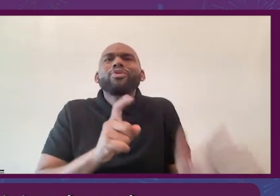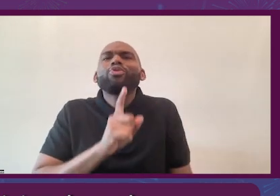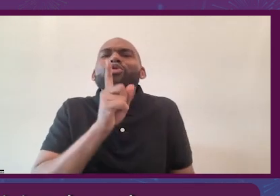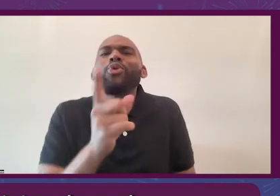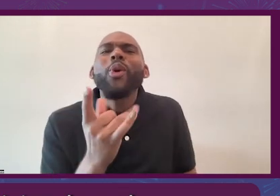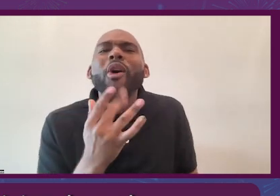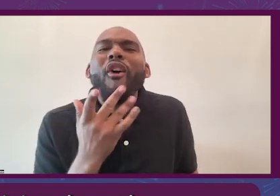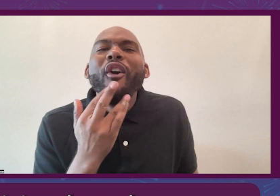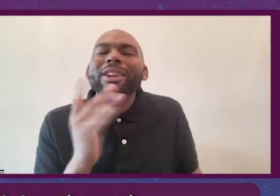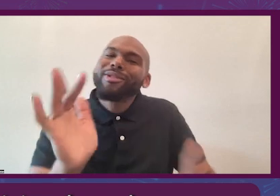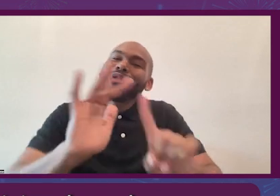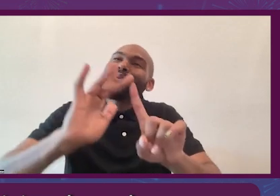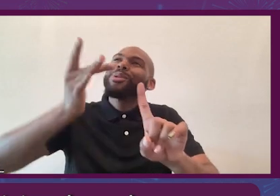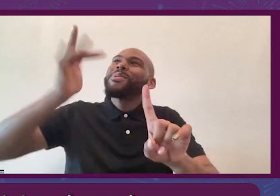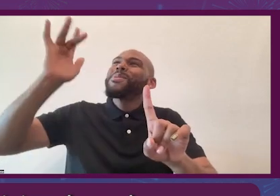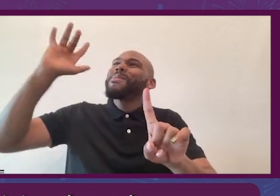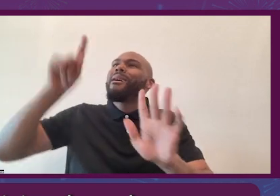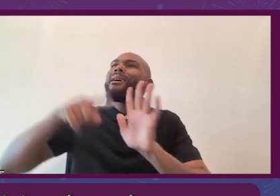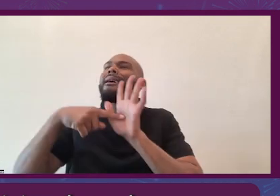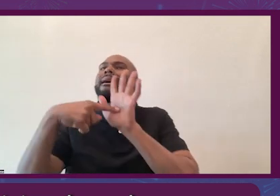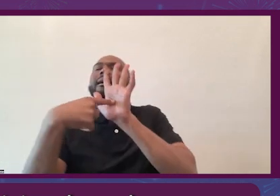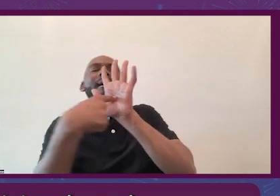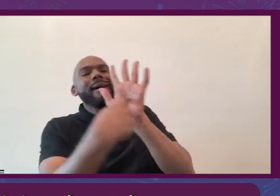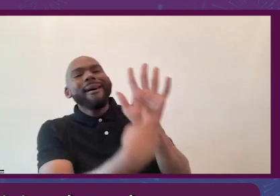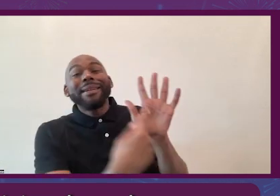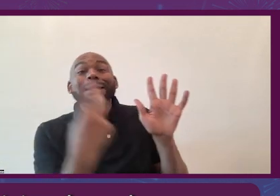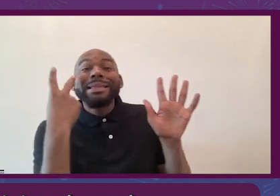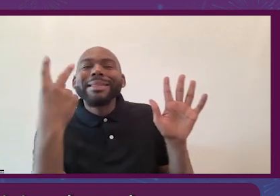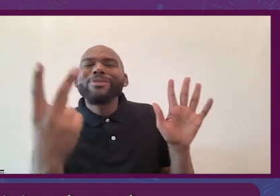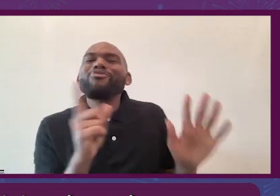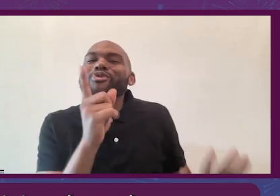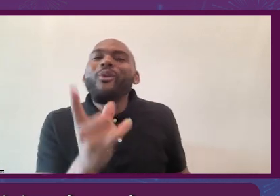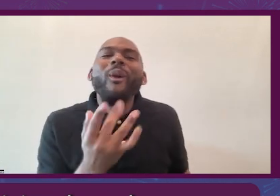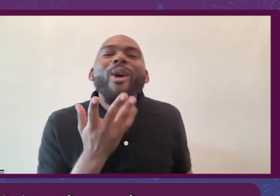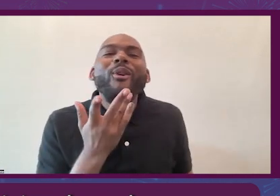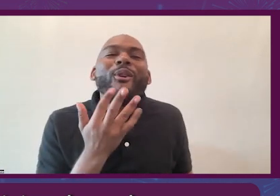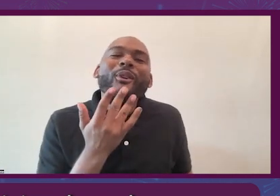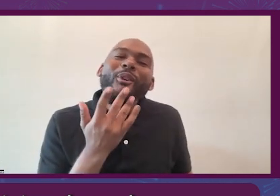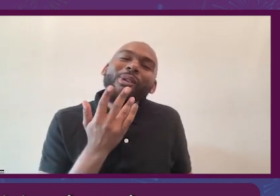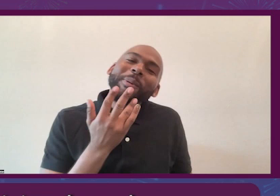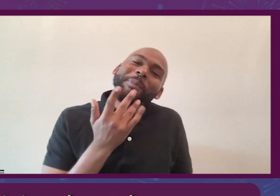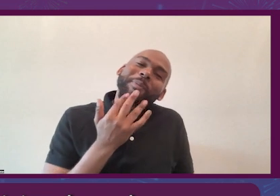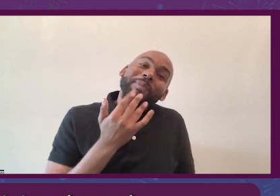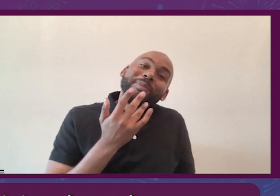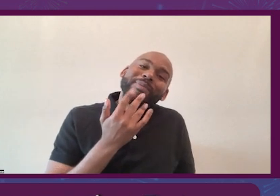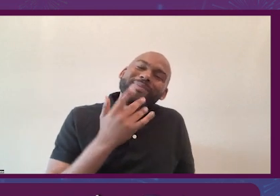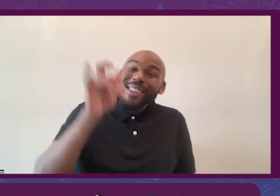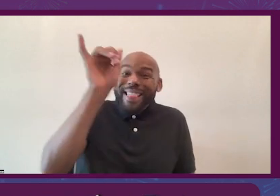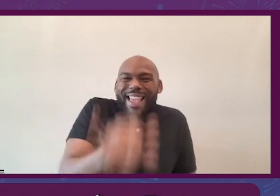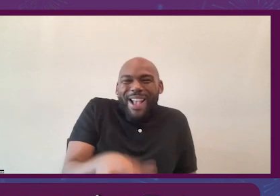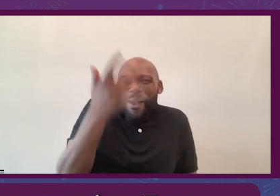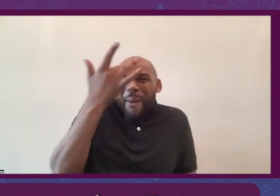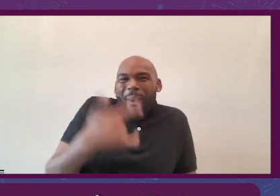shining through. I see your true colors. That's why I love